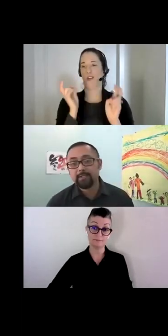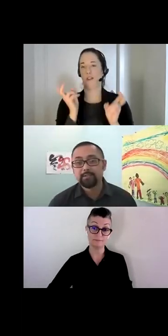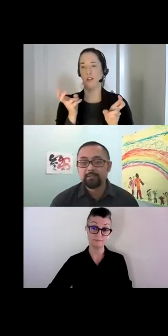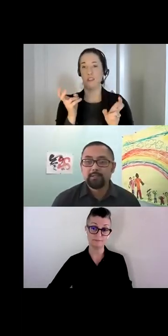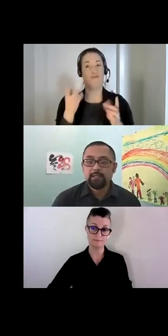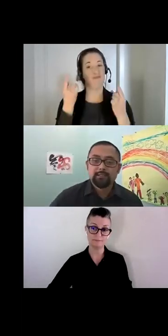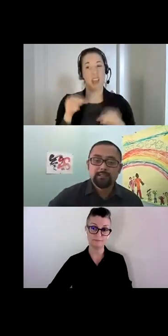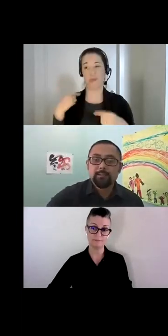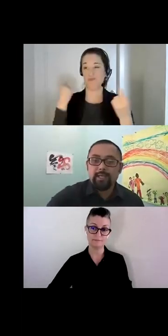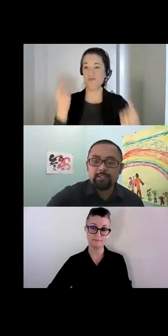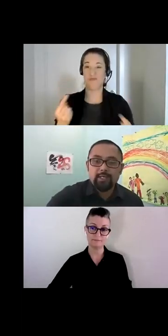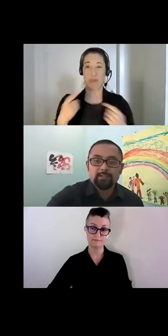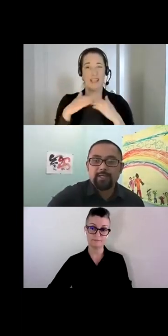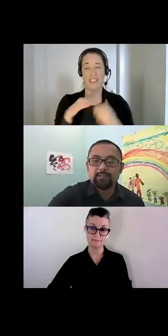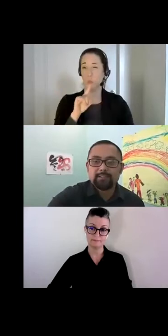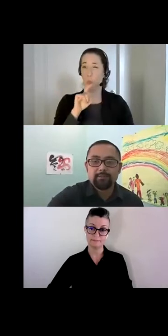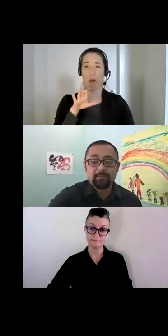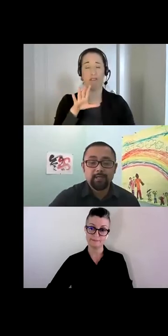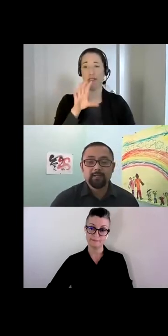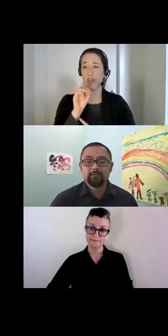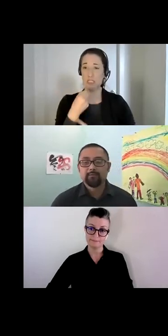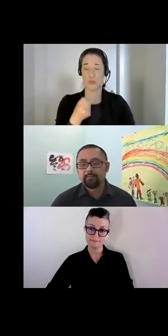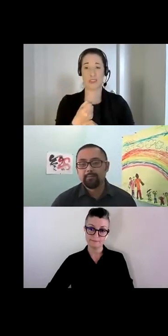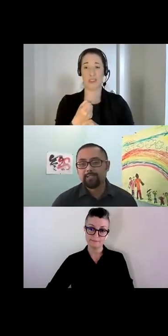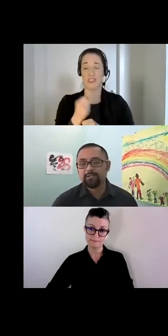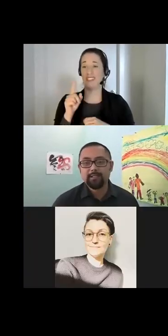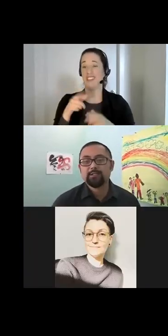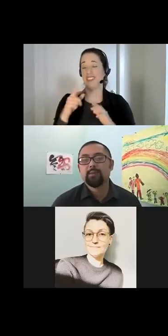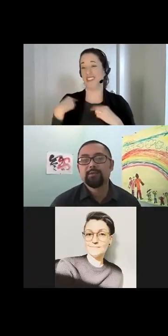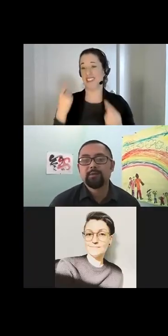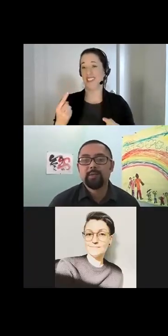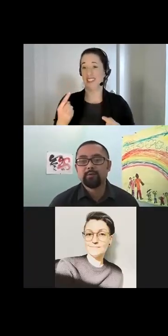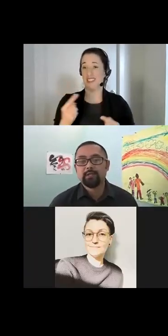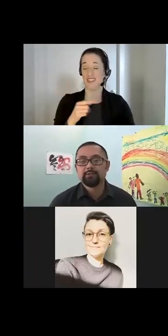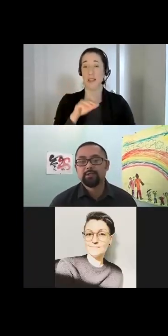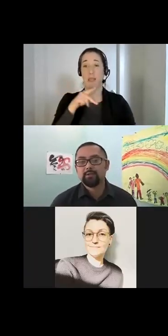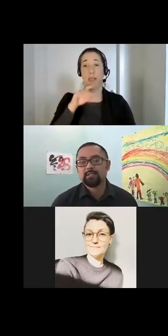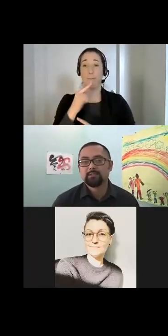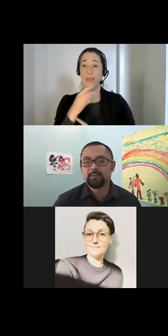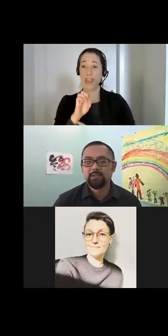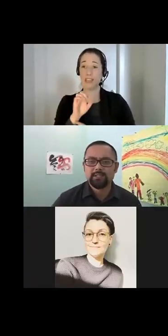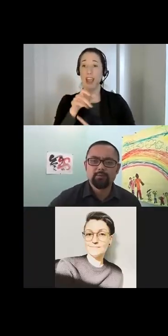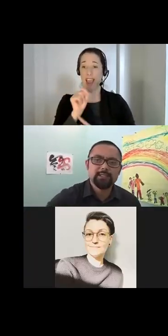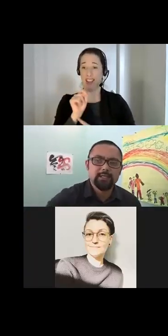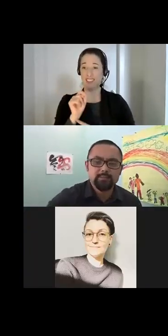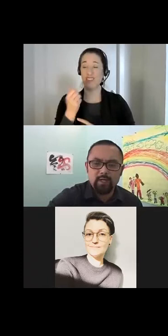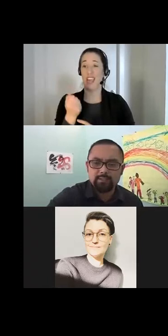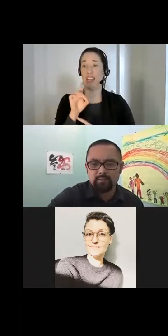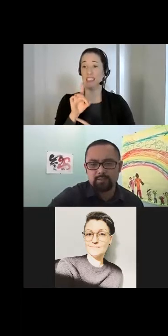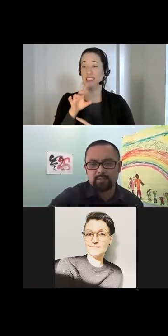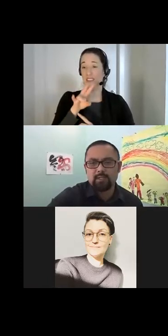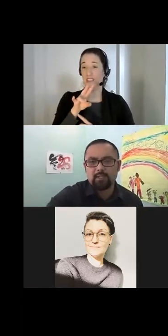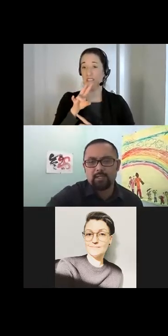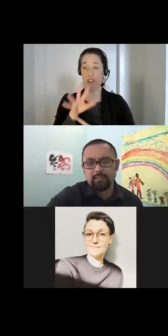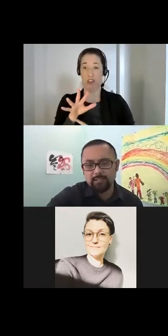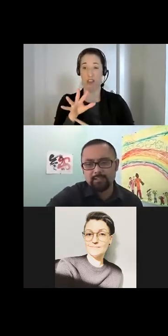150 years, since the Page Act of 1875 banned Chinese women from immigrating to the US because they were seen as